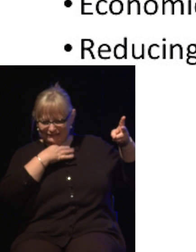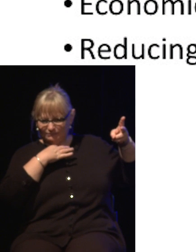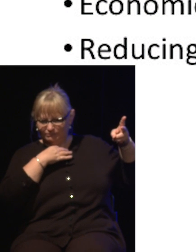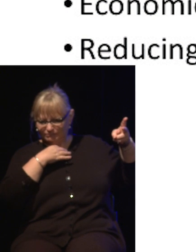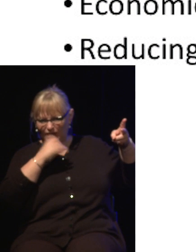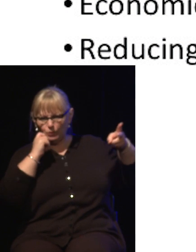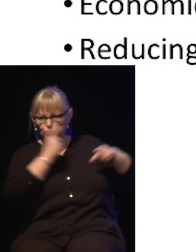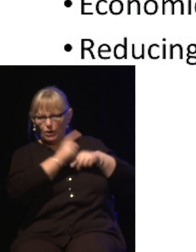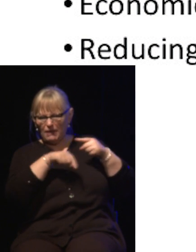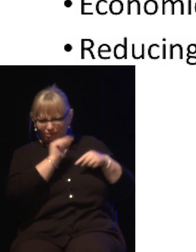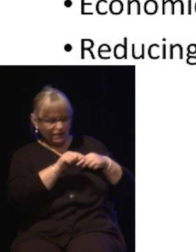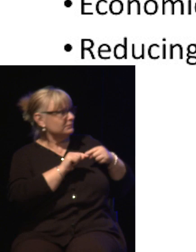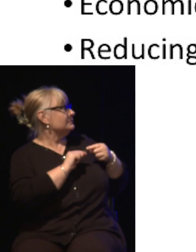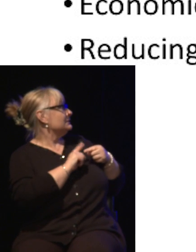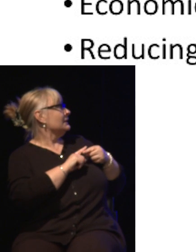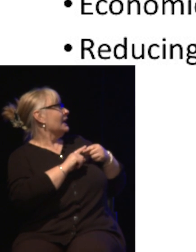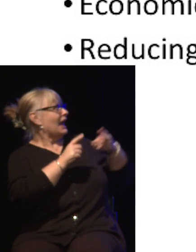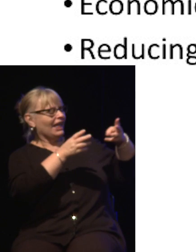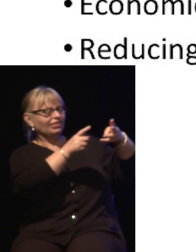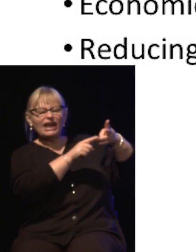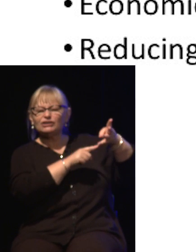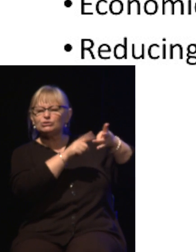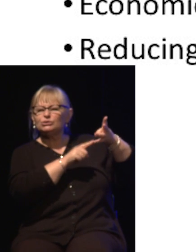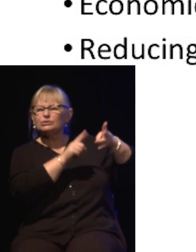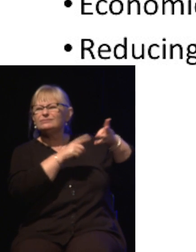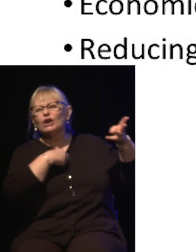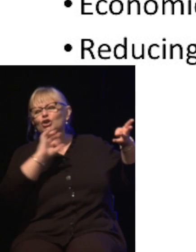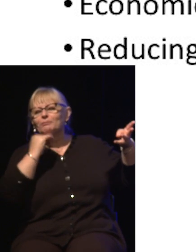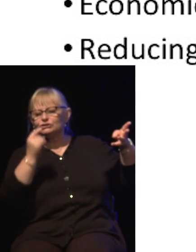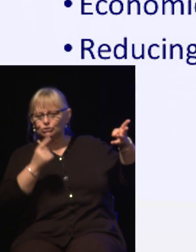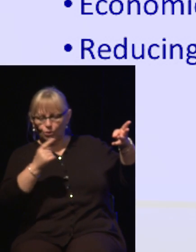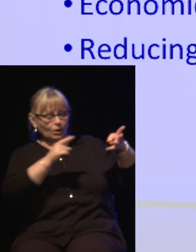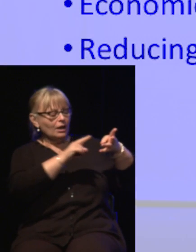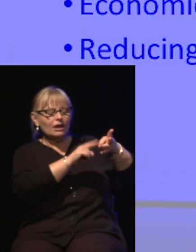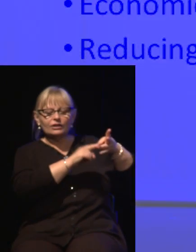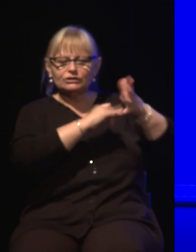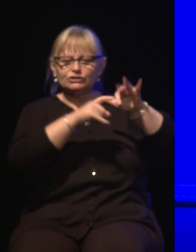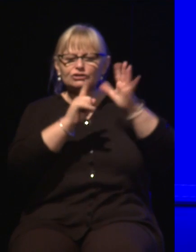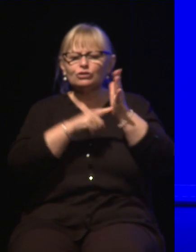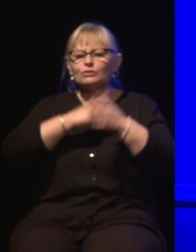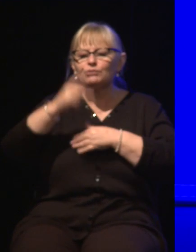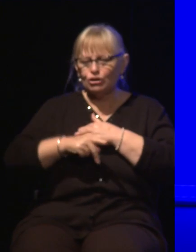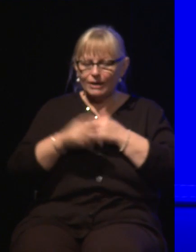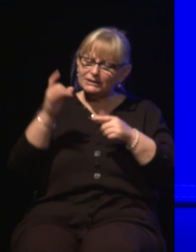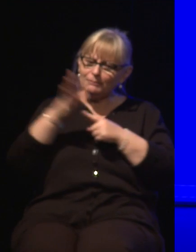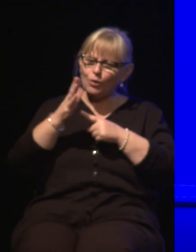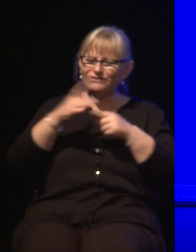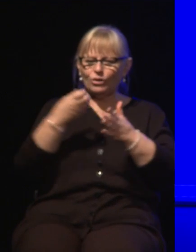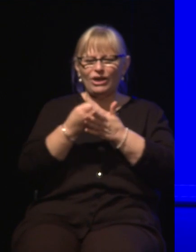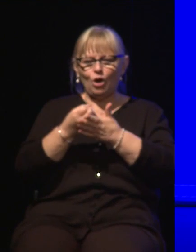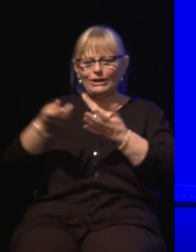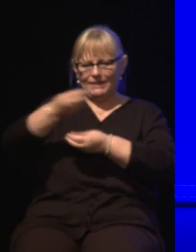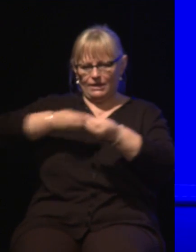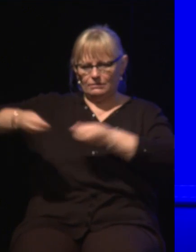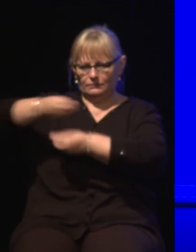that people have in their lives. Social programs are also actually an important aspect of economic management, and of course they're also about